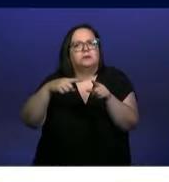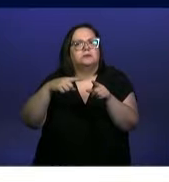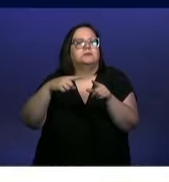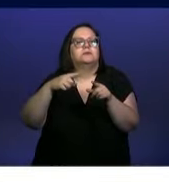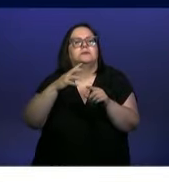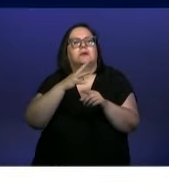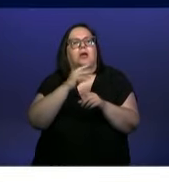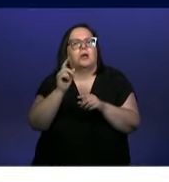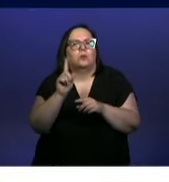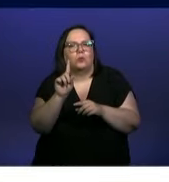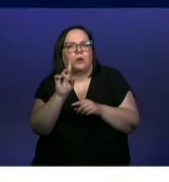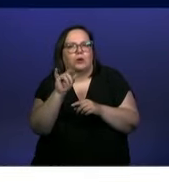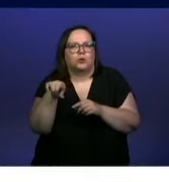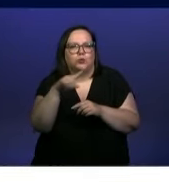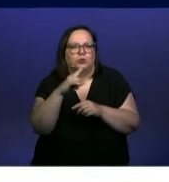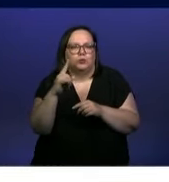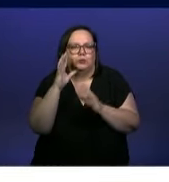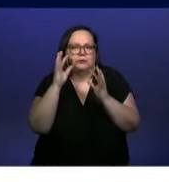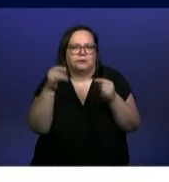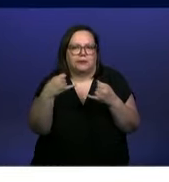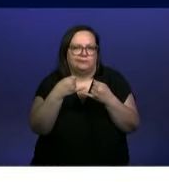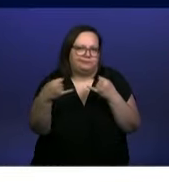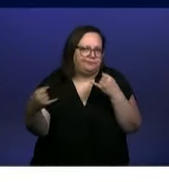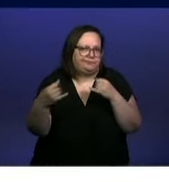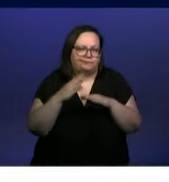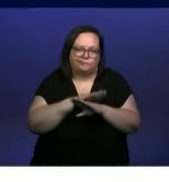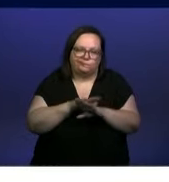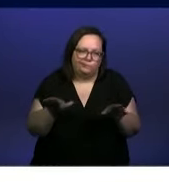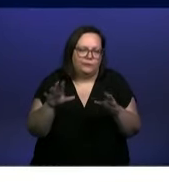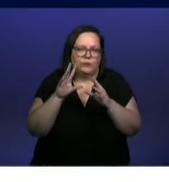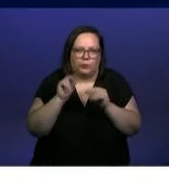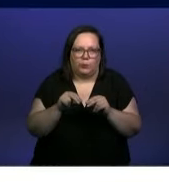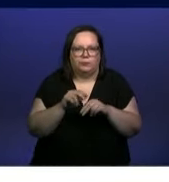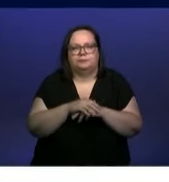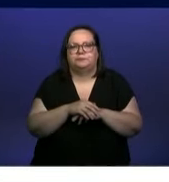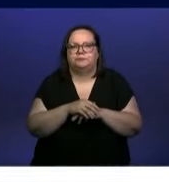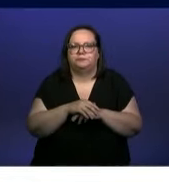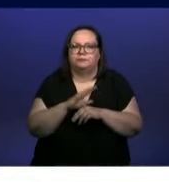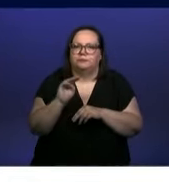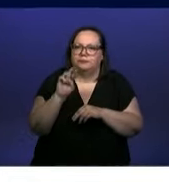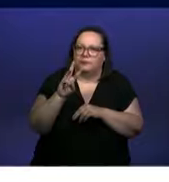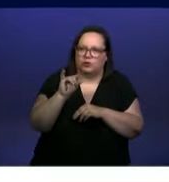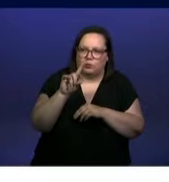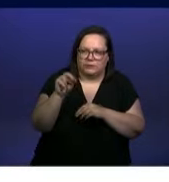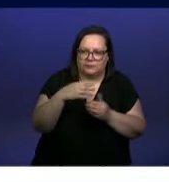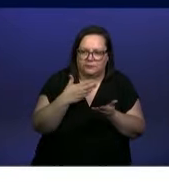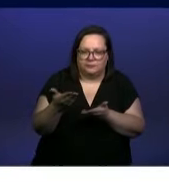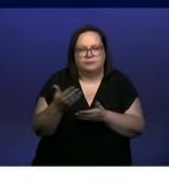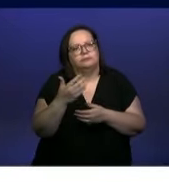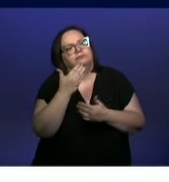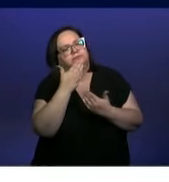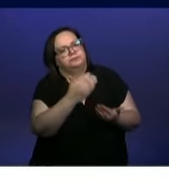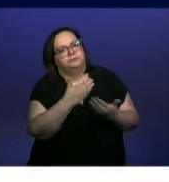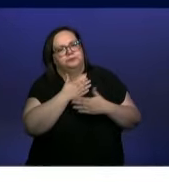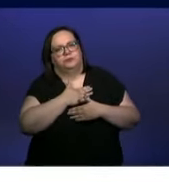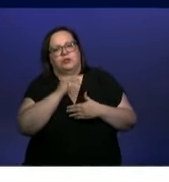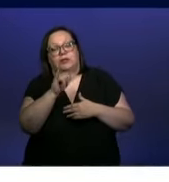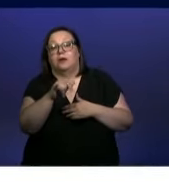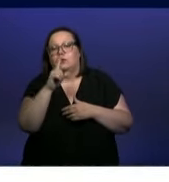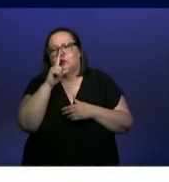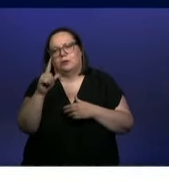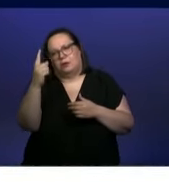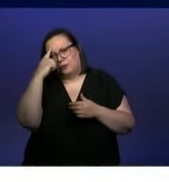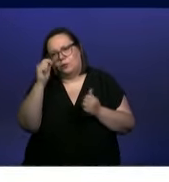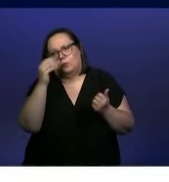line on that? Mr. Wilson, the first response is yours. Yeah, I appreciate it. Well, I think we all know that the process and systems